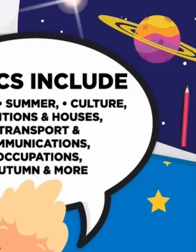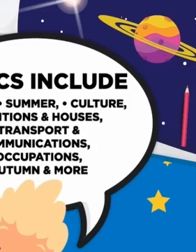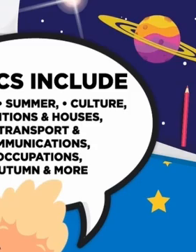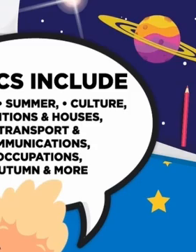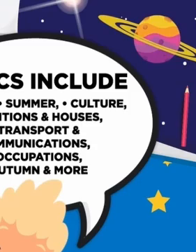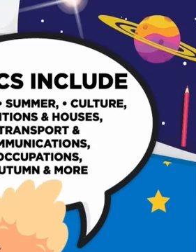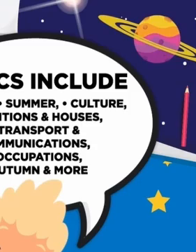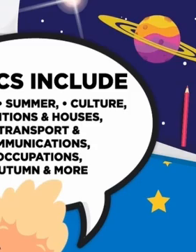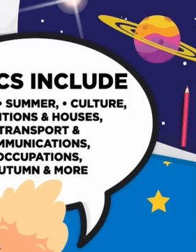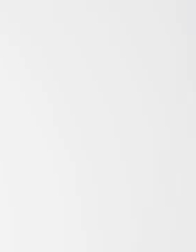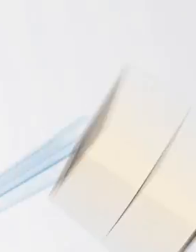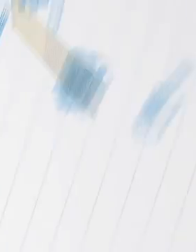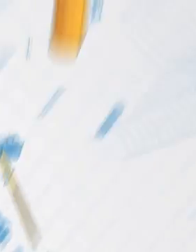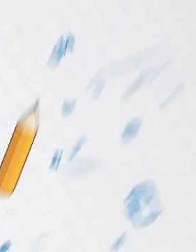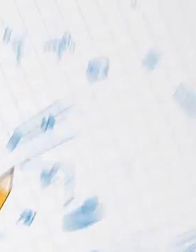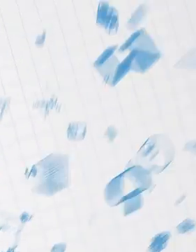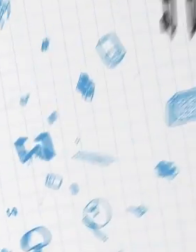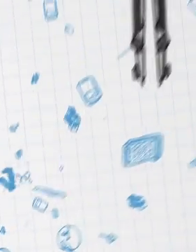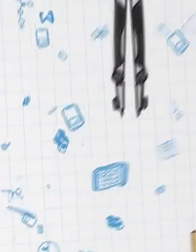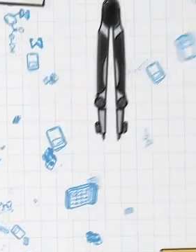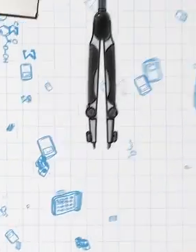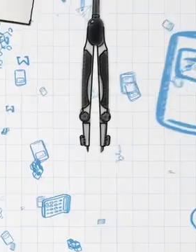different languages.